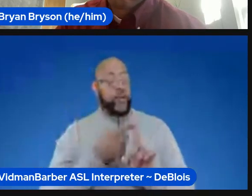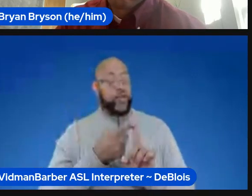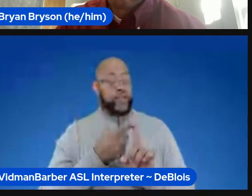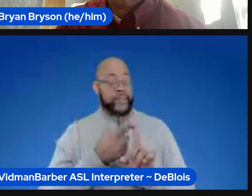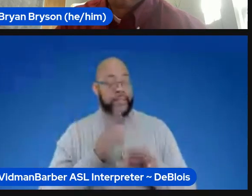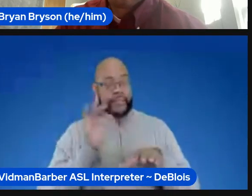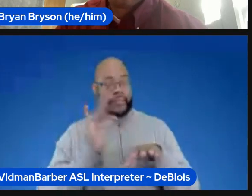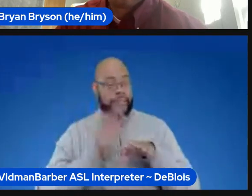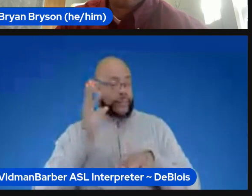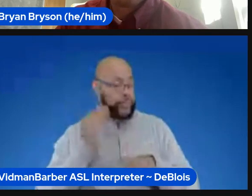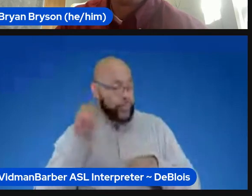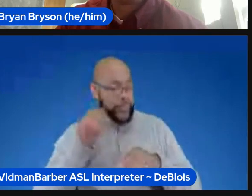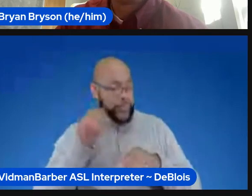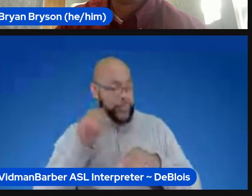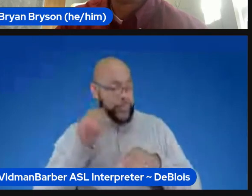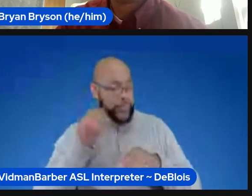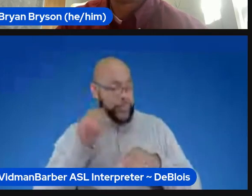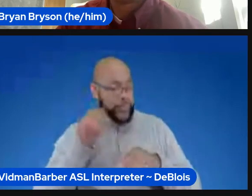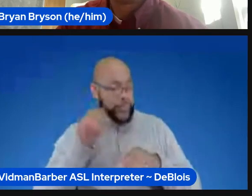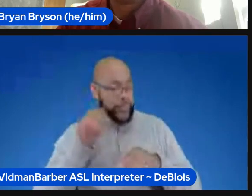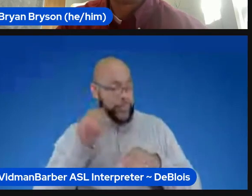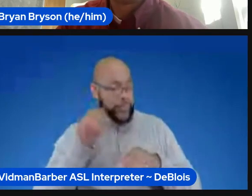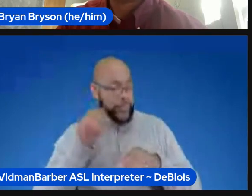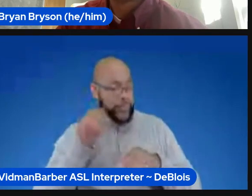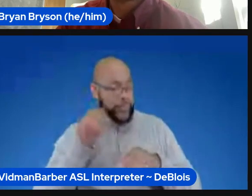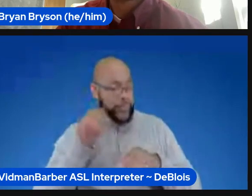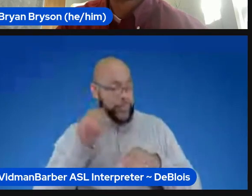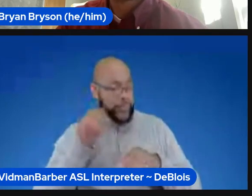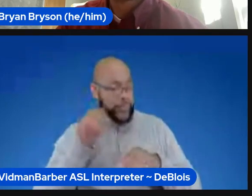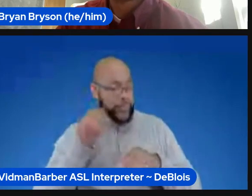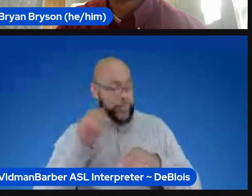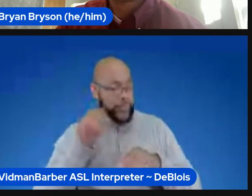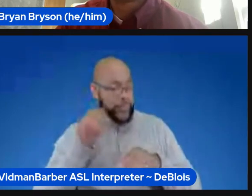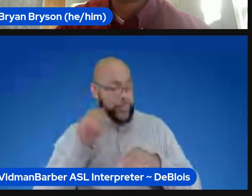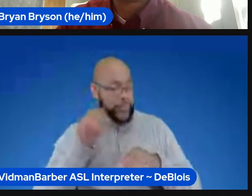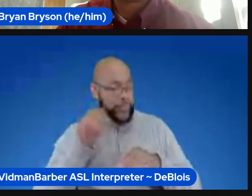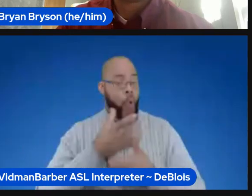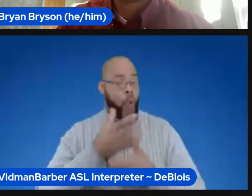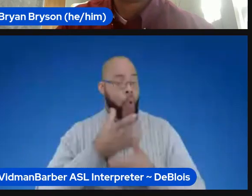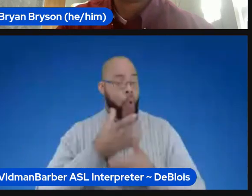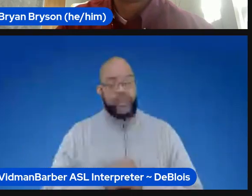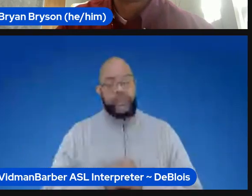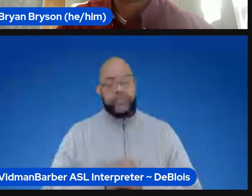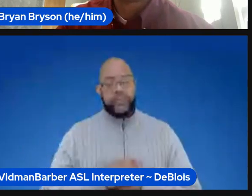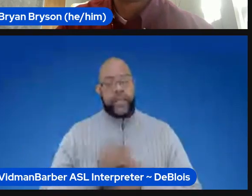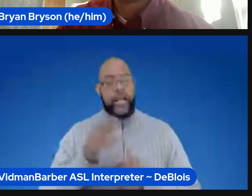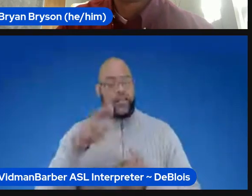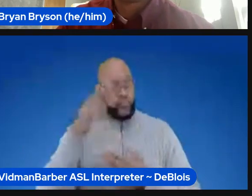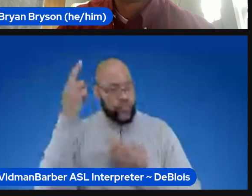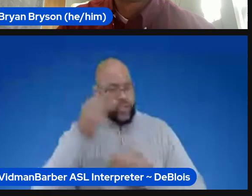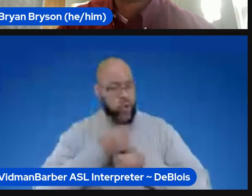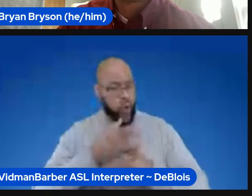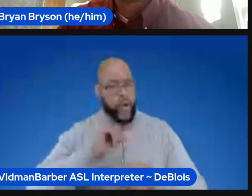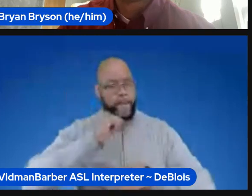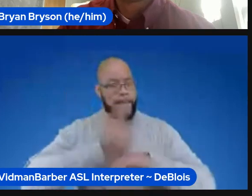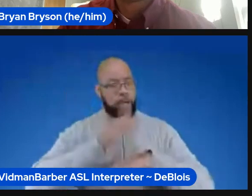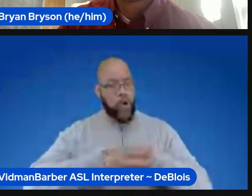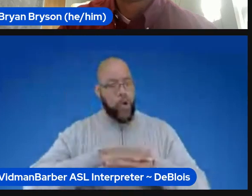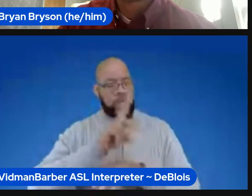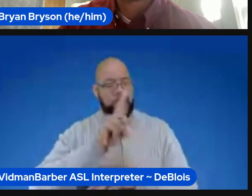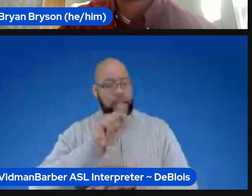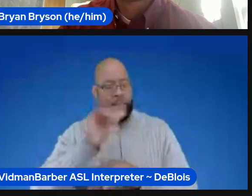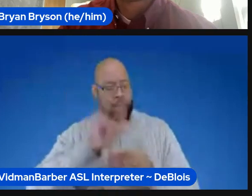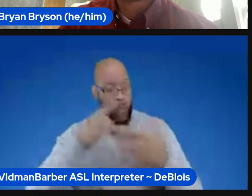how I got into immunology. We could think of causality and causal reasoning based on the data we have at hand,